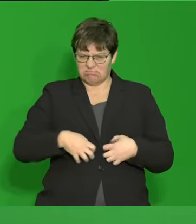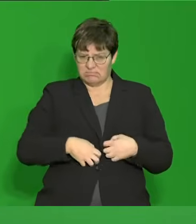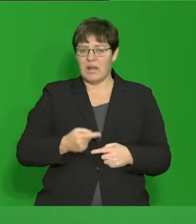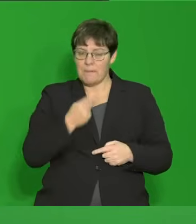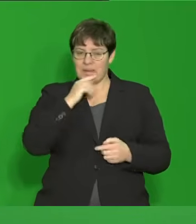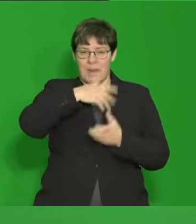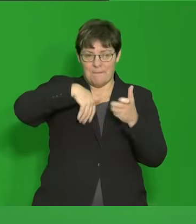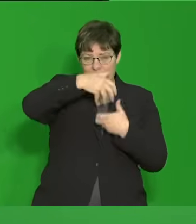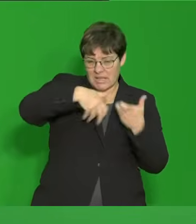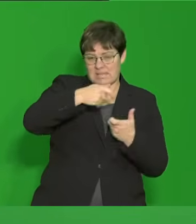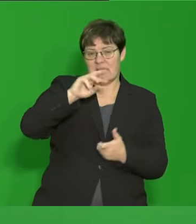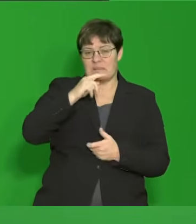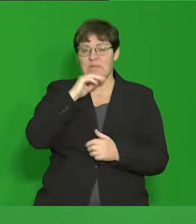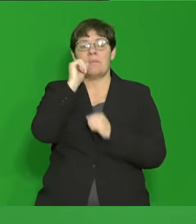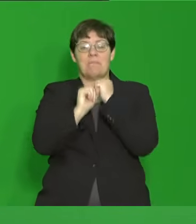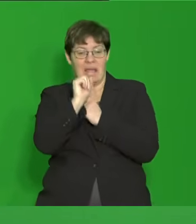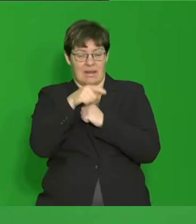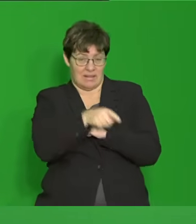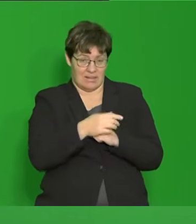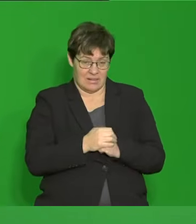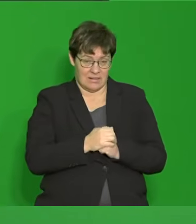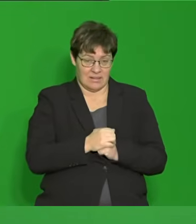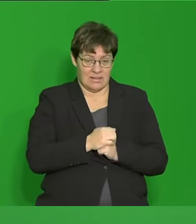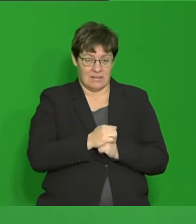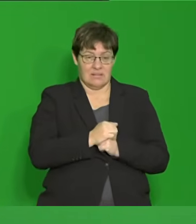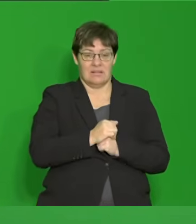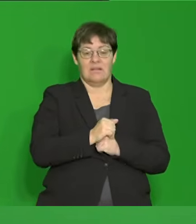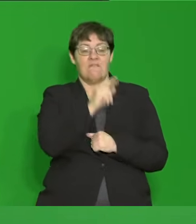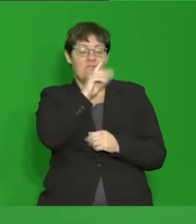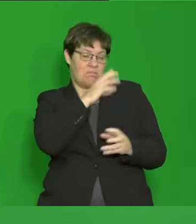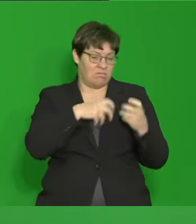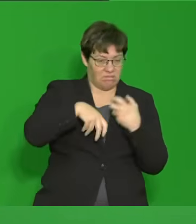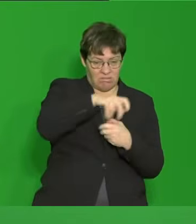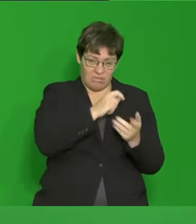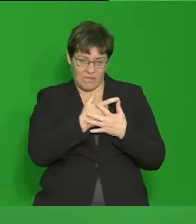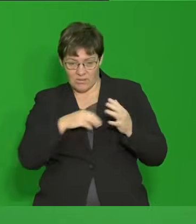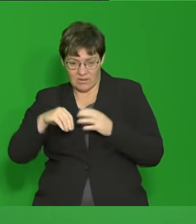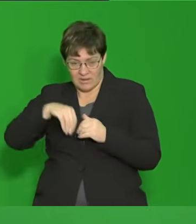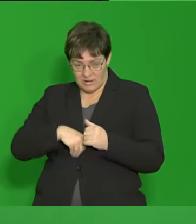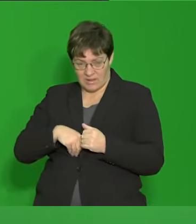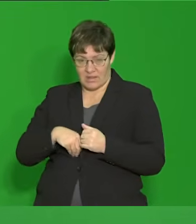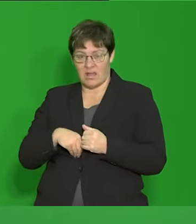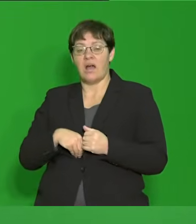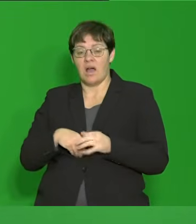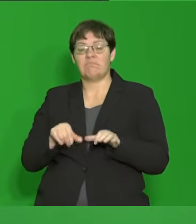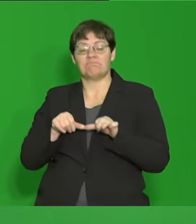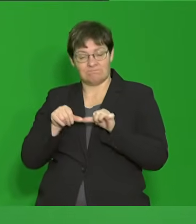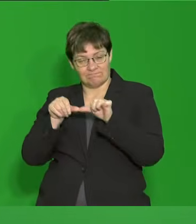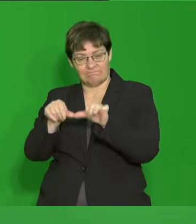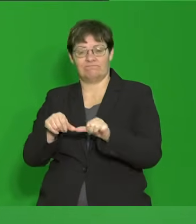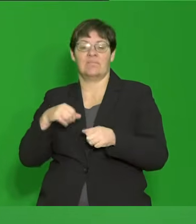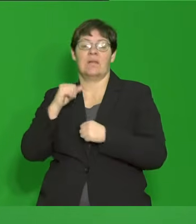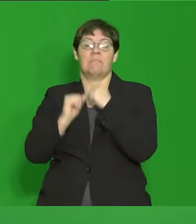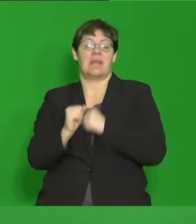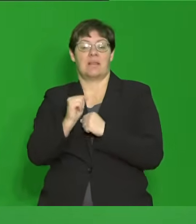the food with the enzymes. That's a mechanical process, guys. And then when food moves into the small intestine, it continues a